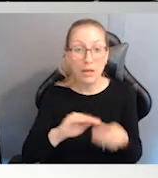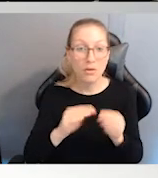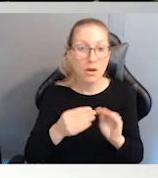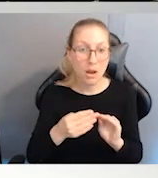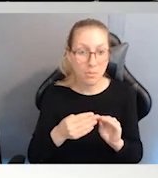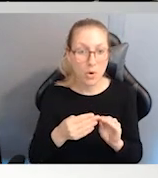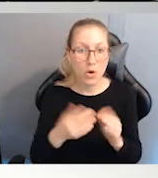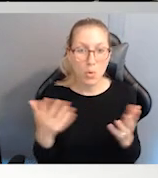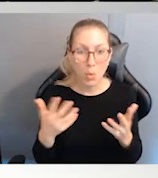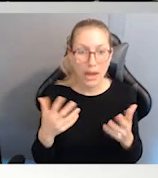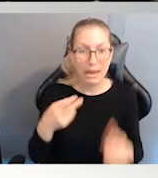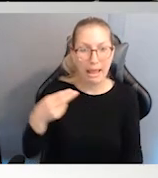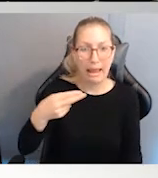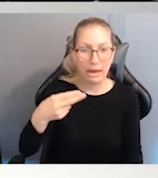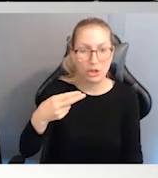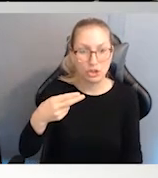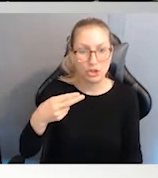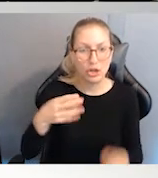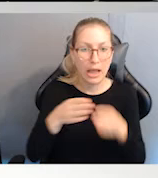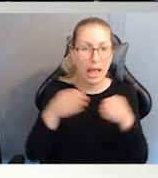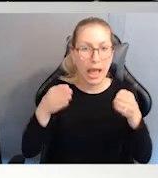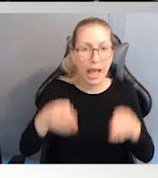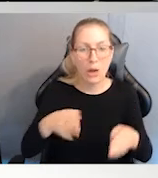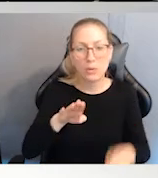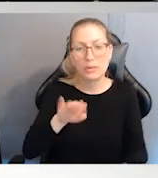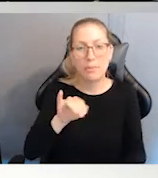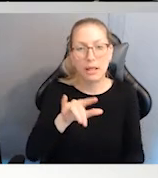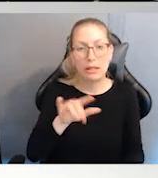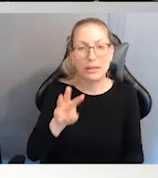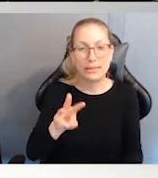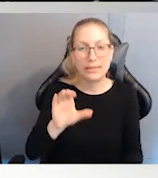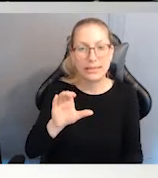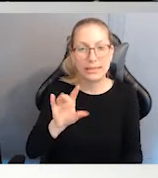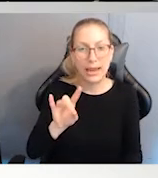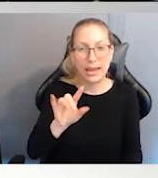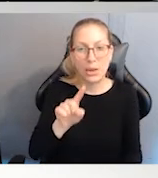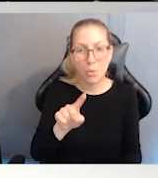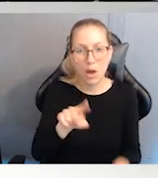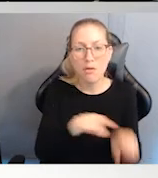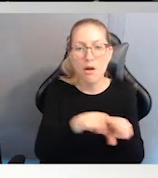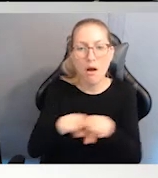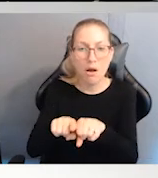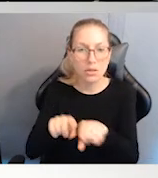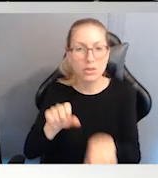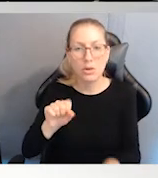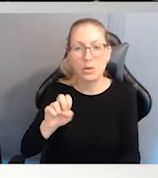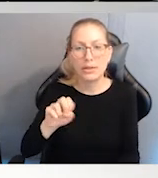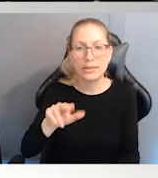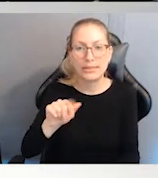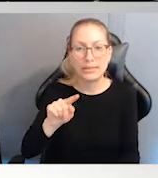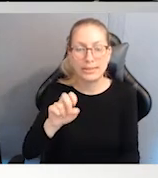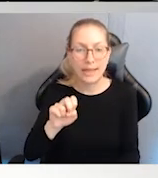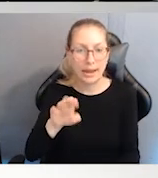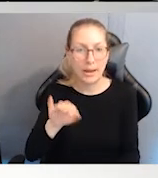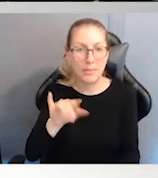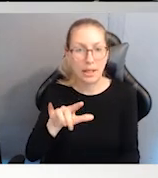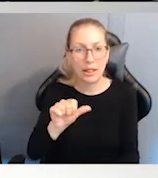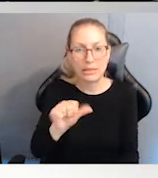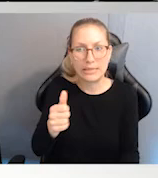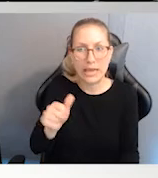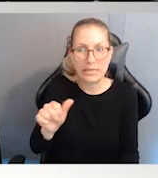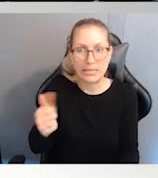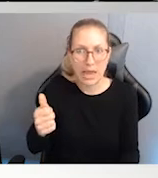Bill 681 and Senate Bill 1010. I do have a Facebook page, I